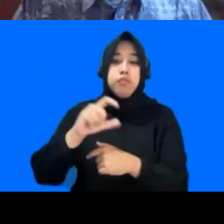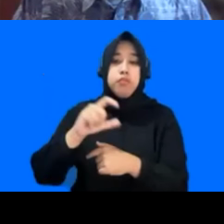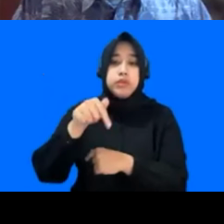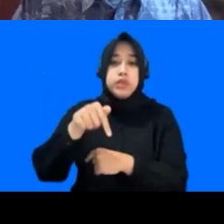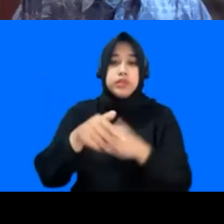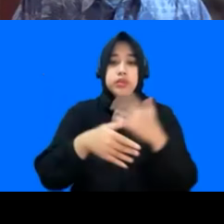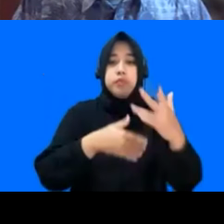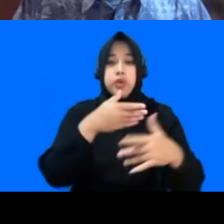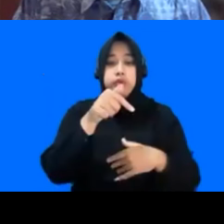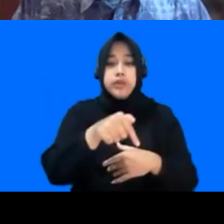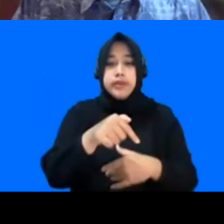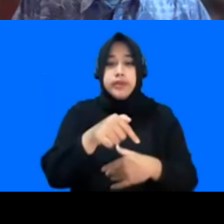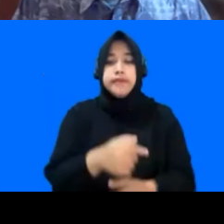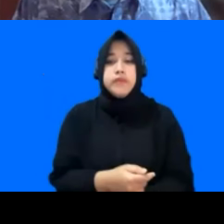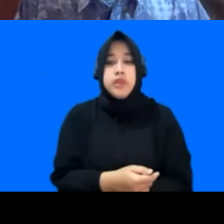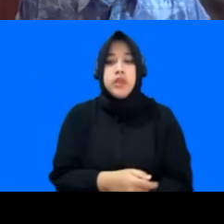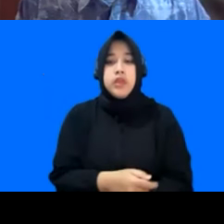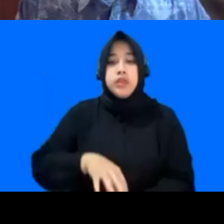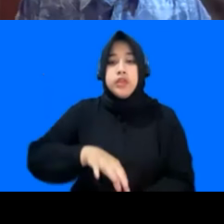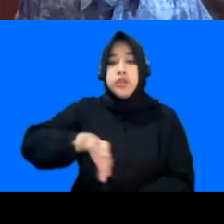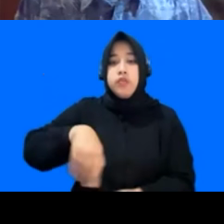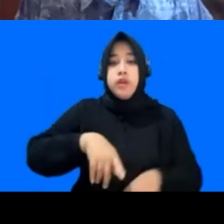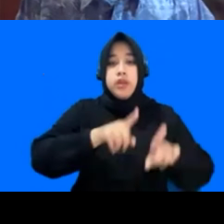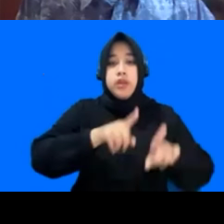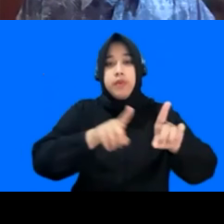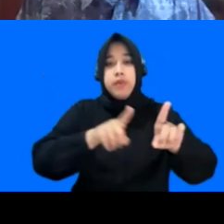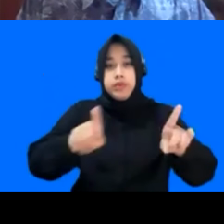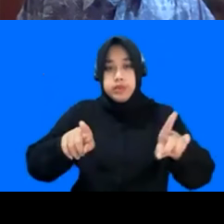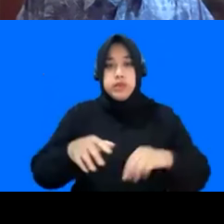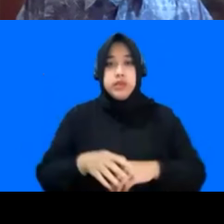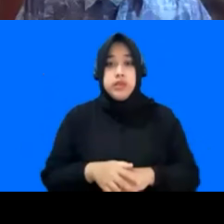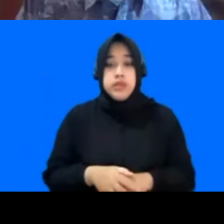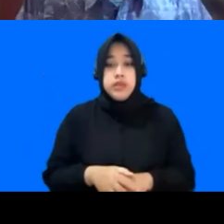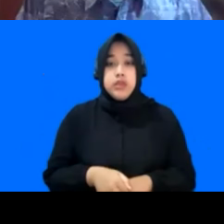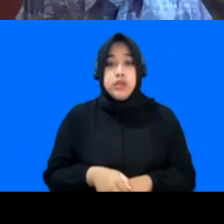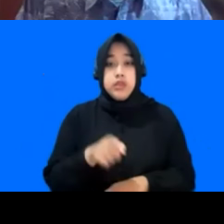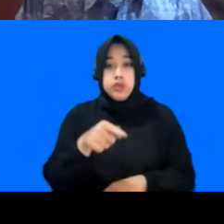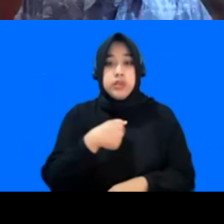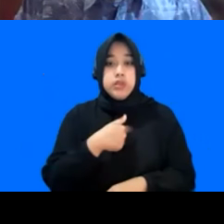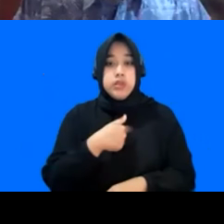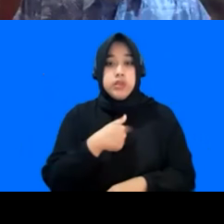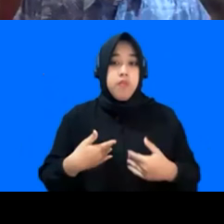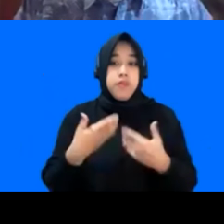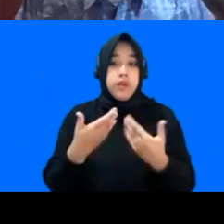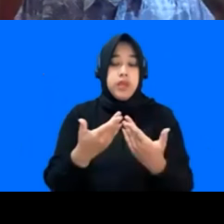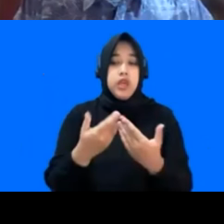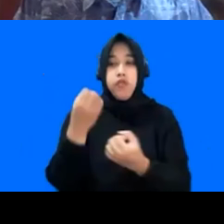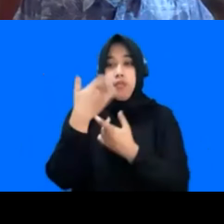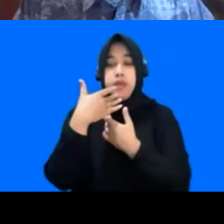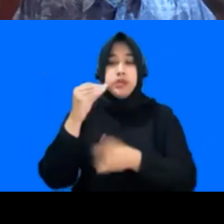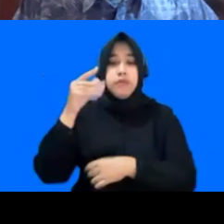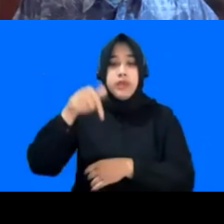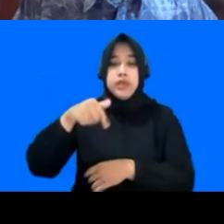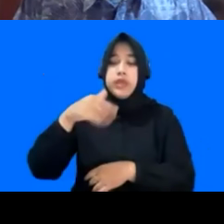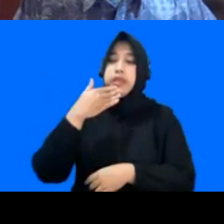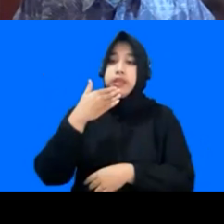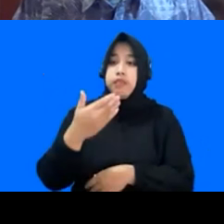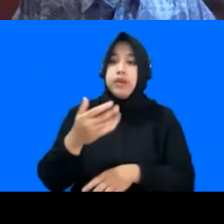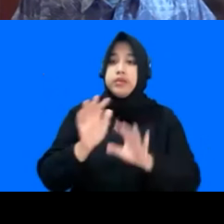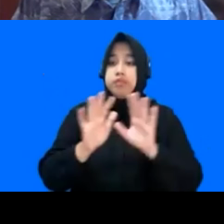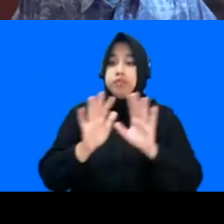share this morning. And we'd very much welcome your feedback and your